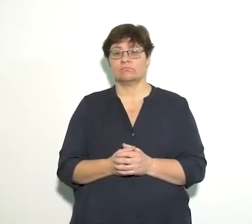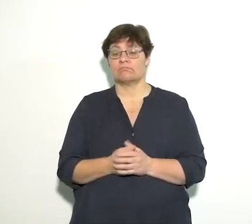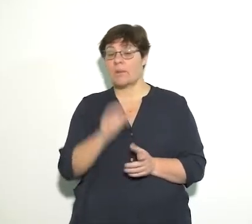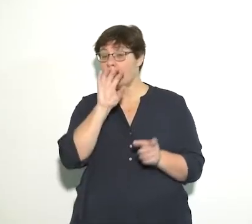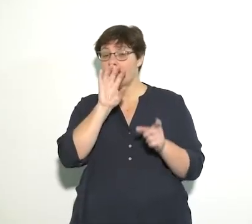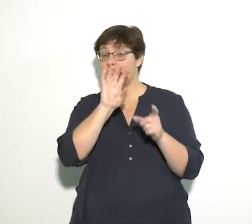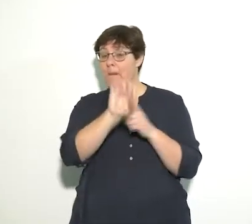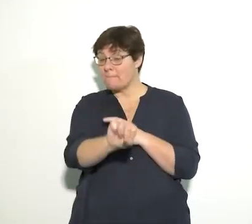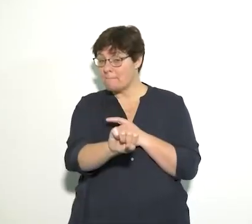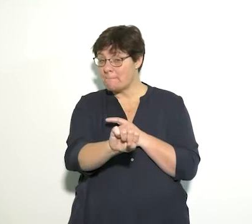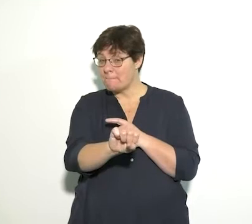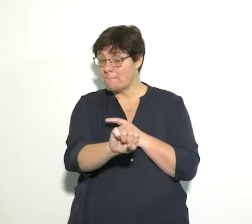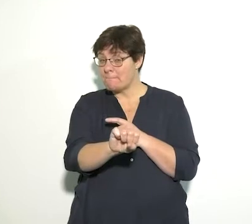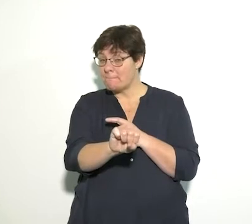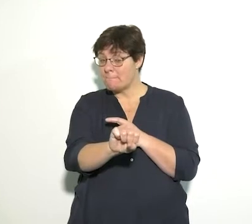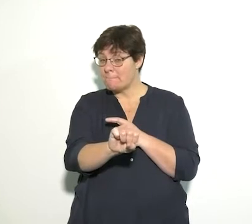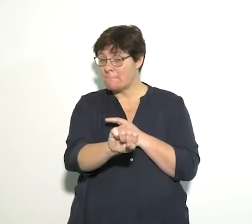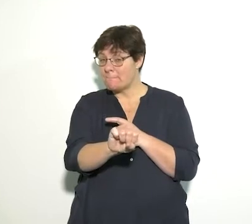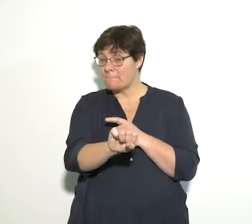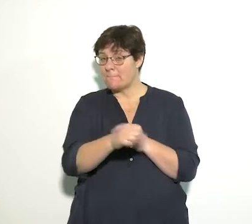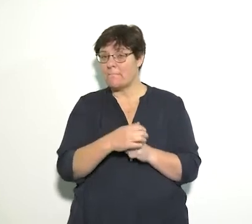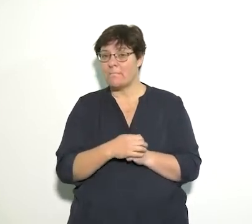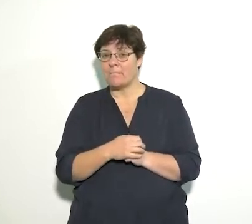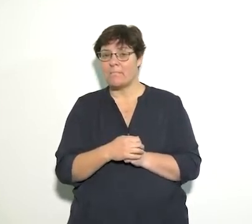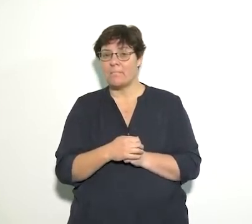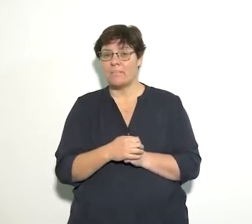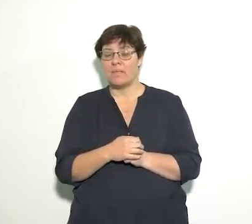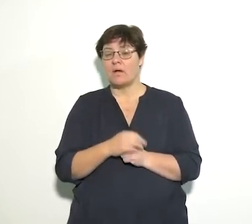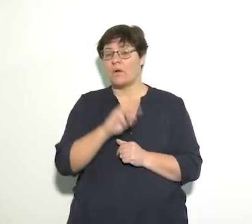See if you can spot the digraph in this next word.